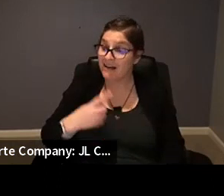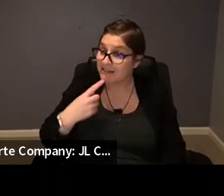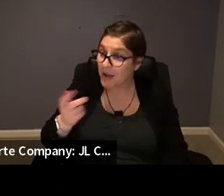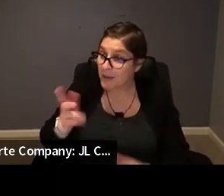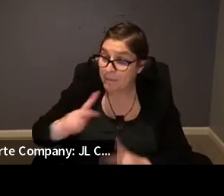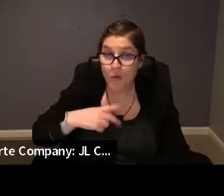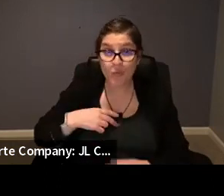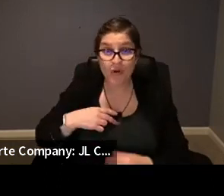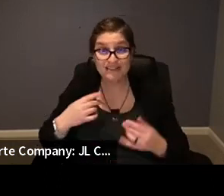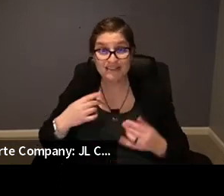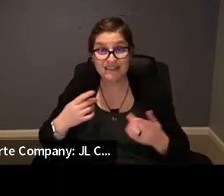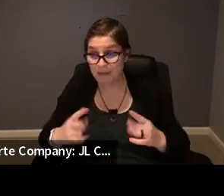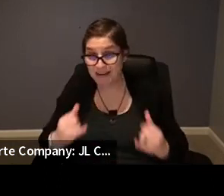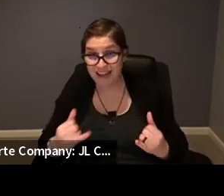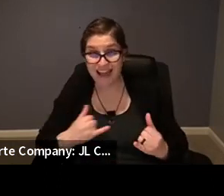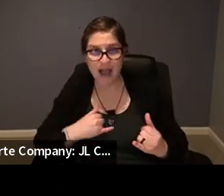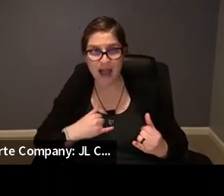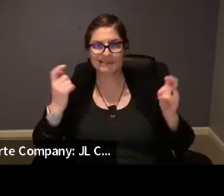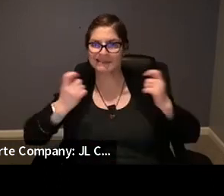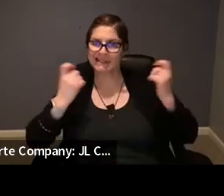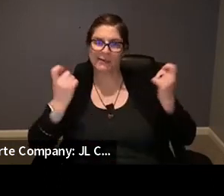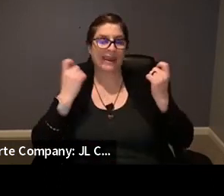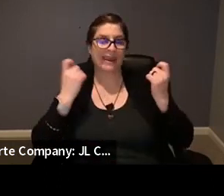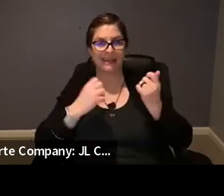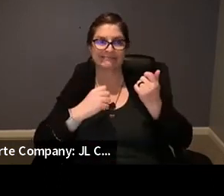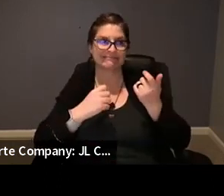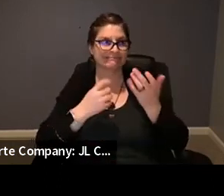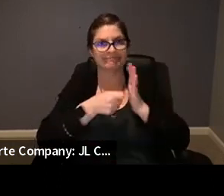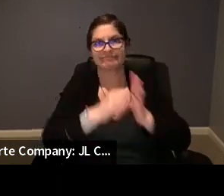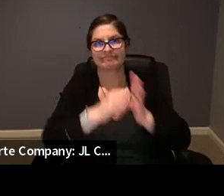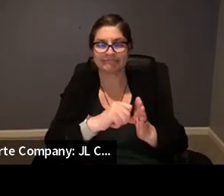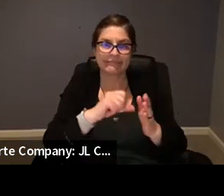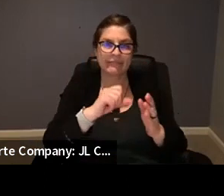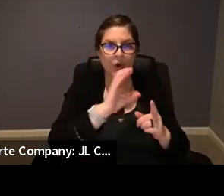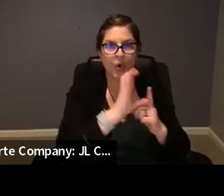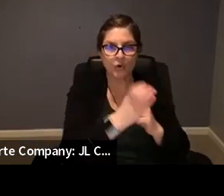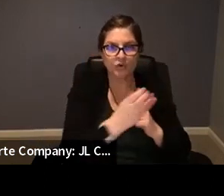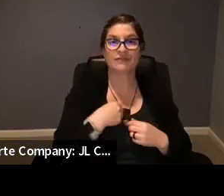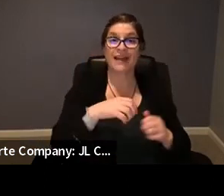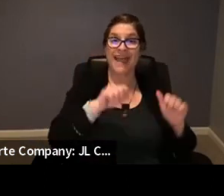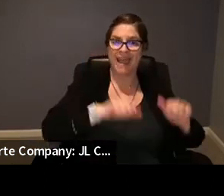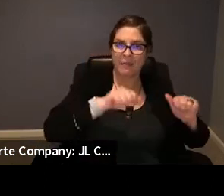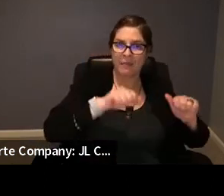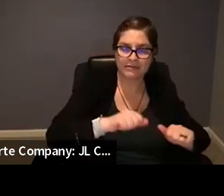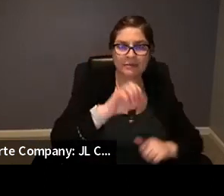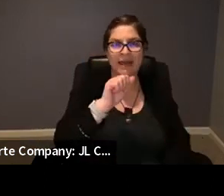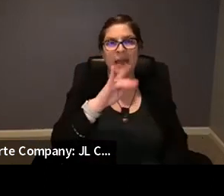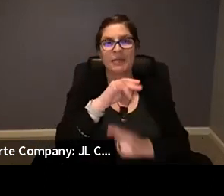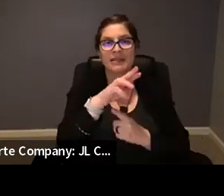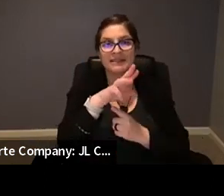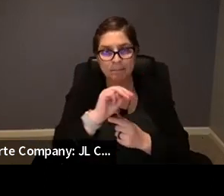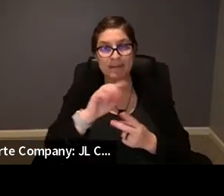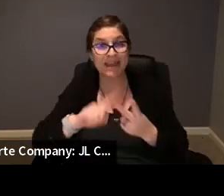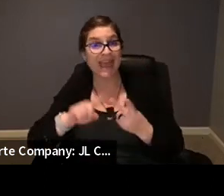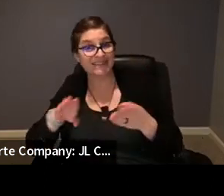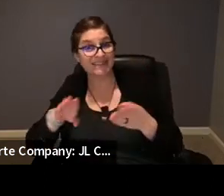is celebrating a culture of ableism and death. Exactly. Of, you know, how ableism tells us